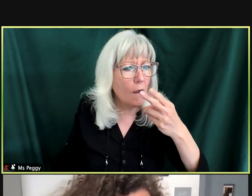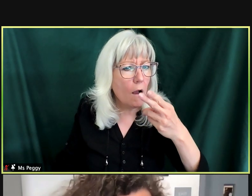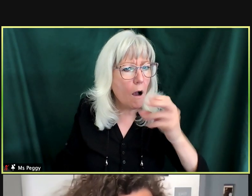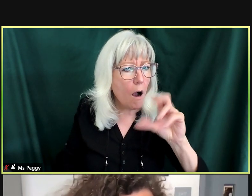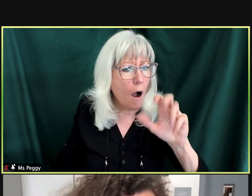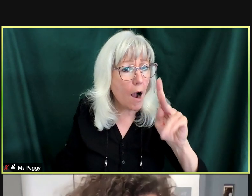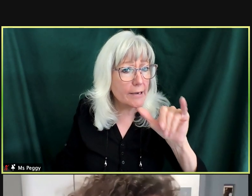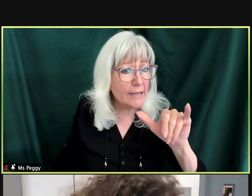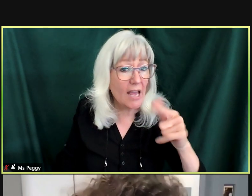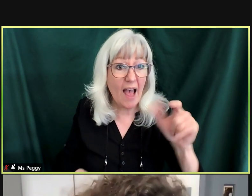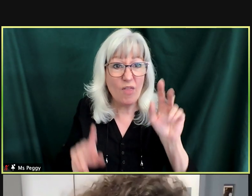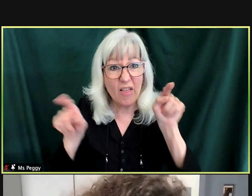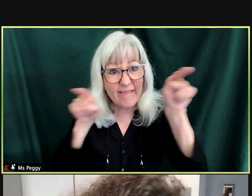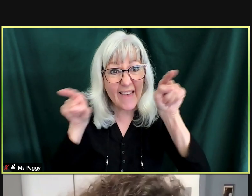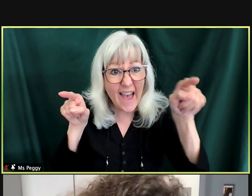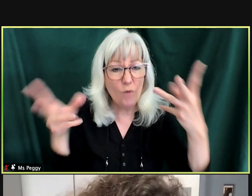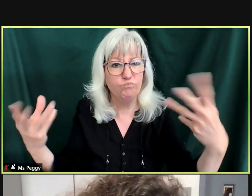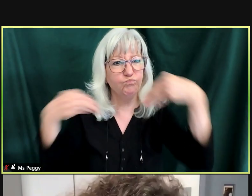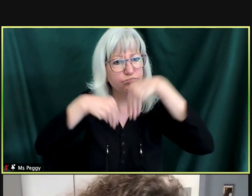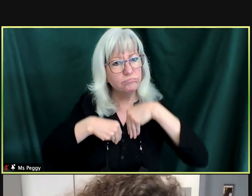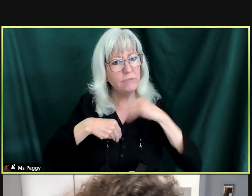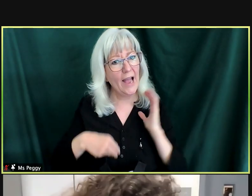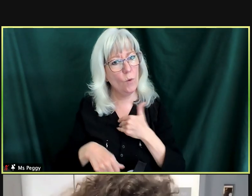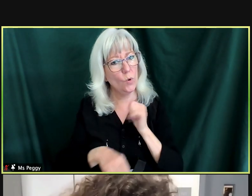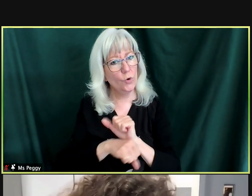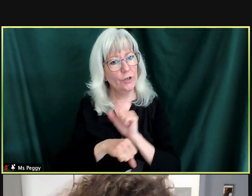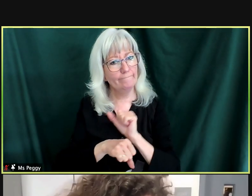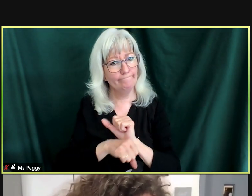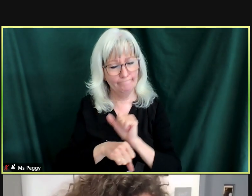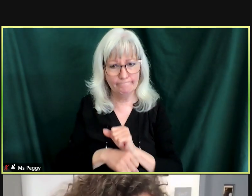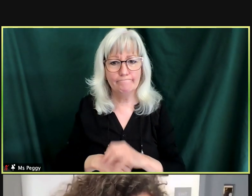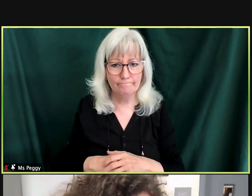incorporate their ideas into the way we draw.